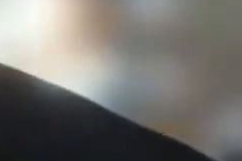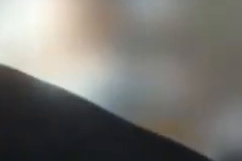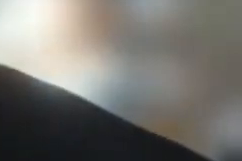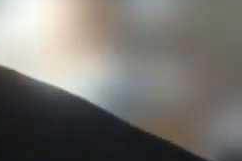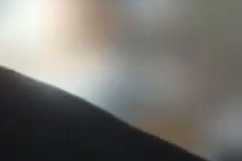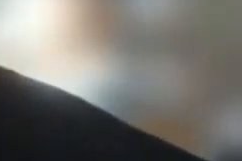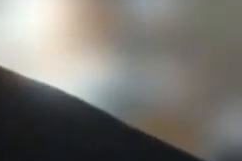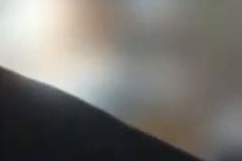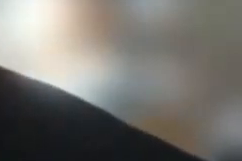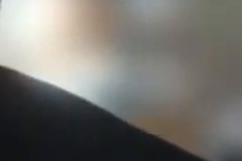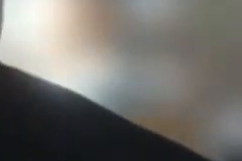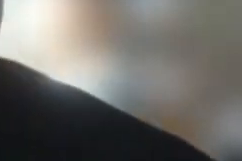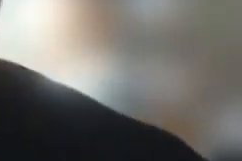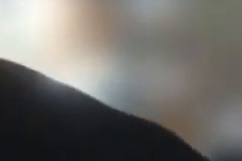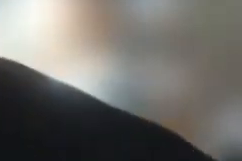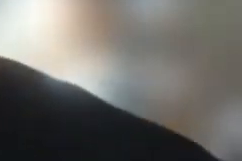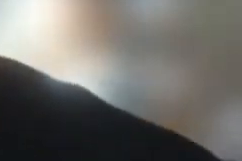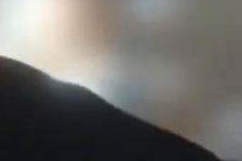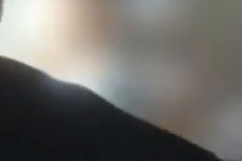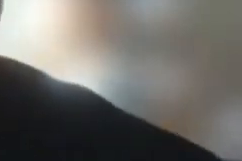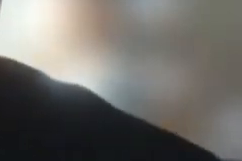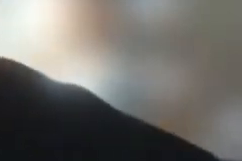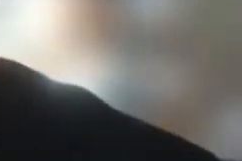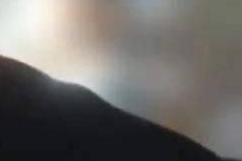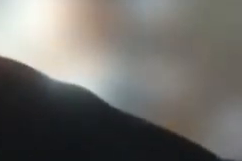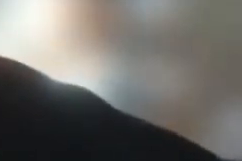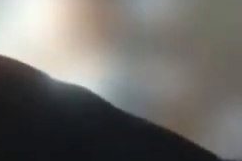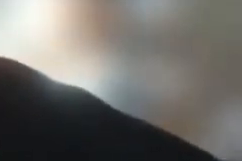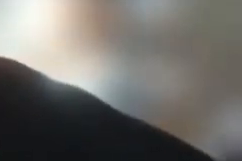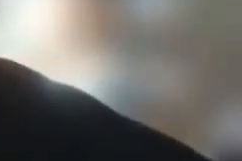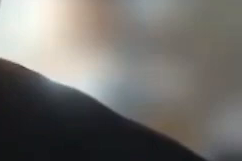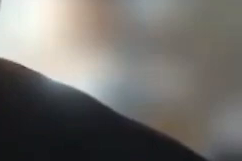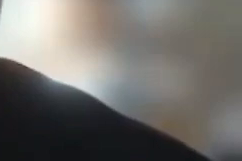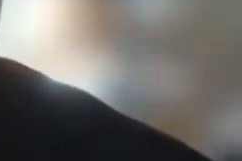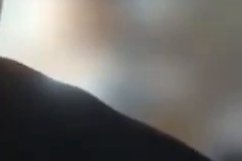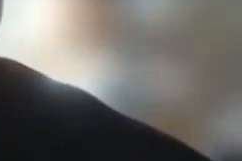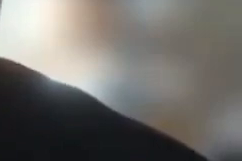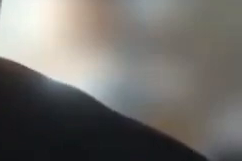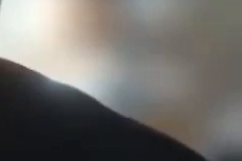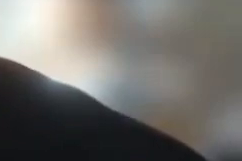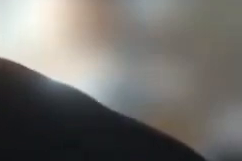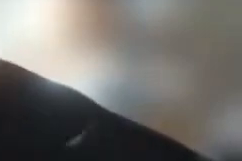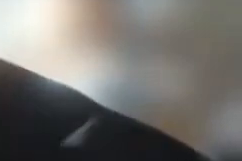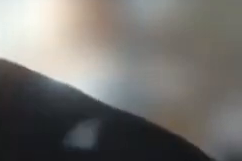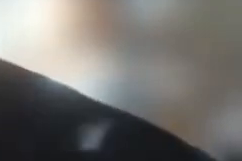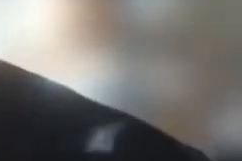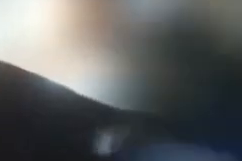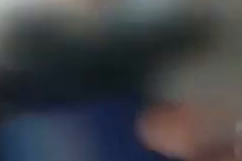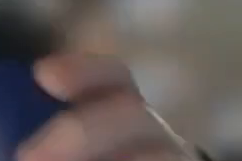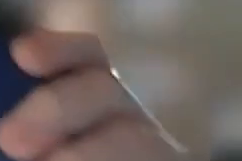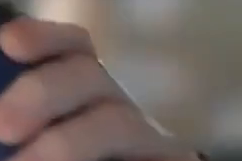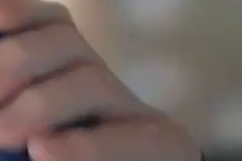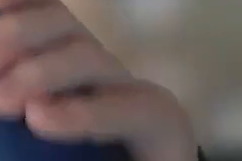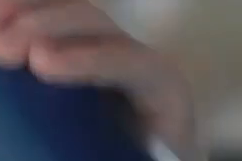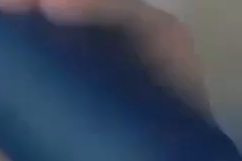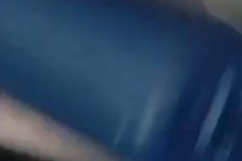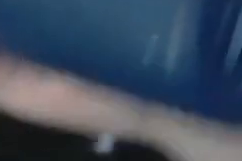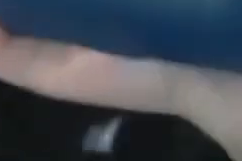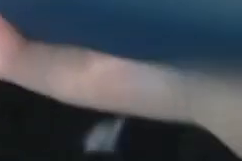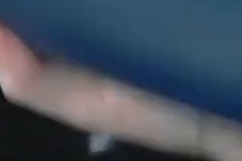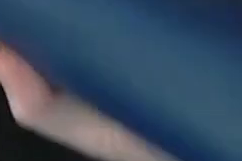But without further ado, I'm going to go ahead and take a swig of water and get this